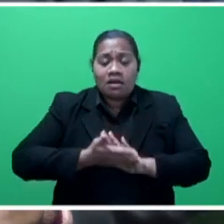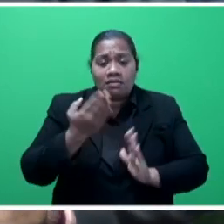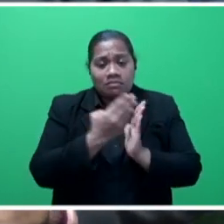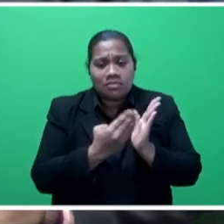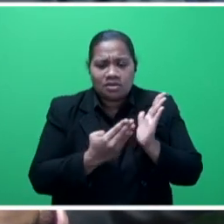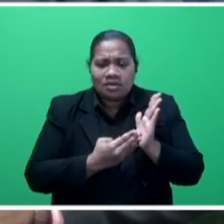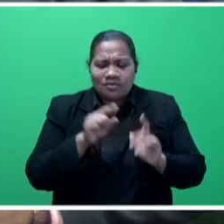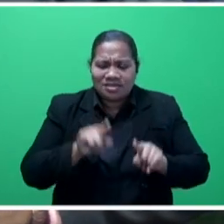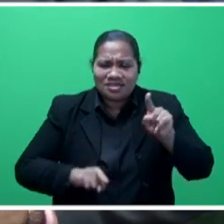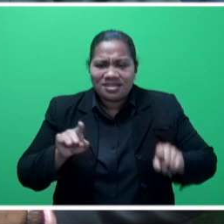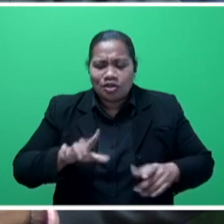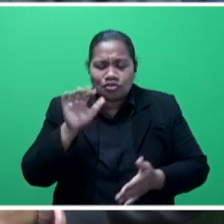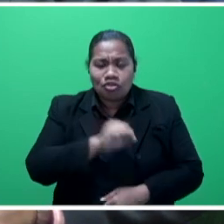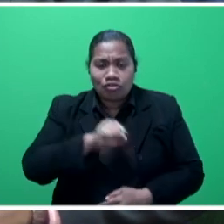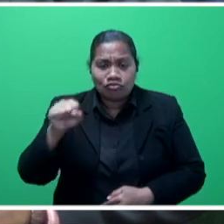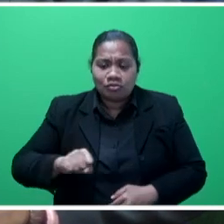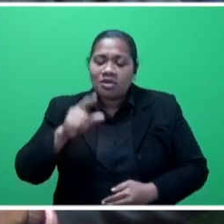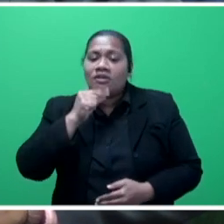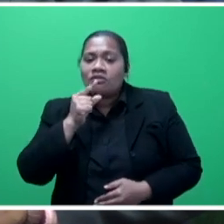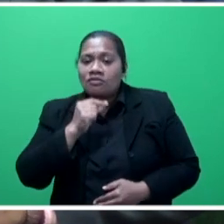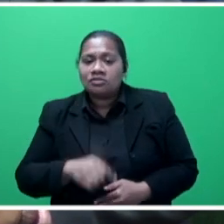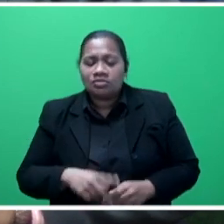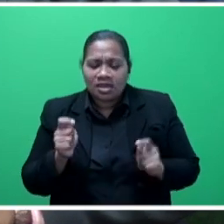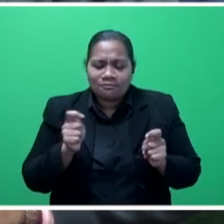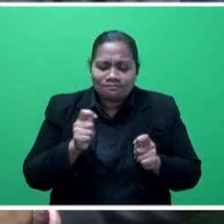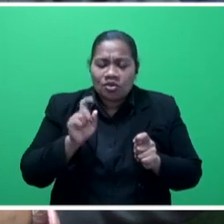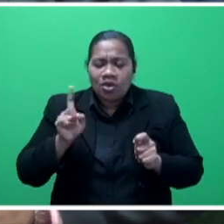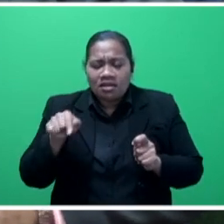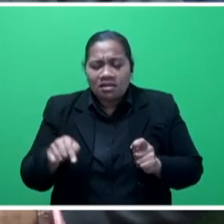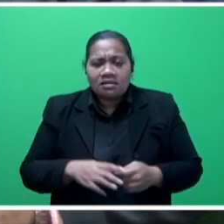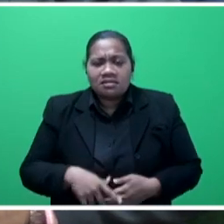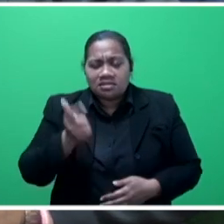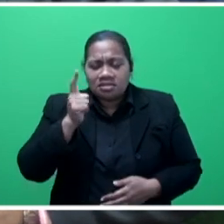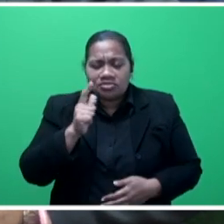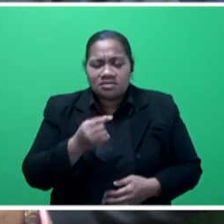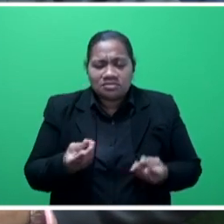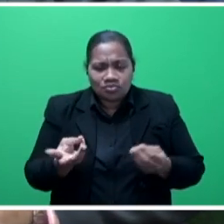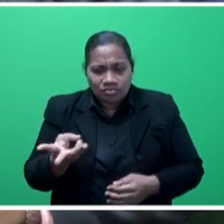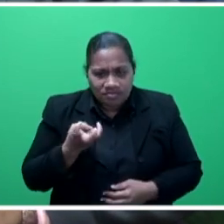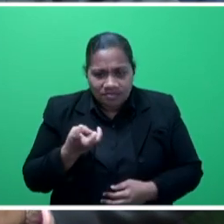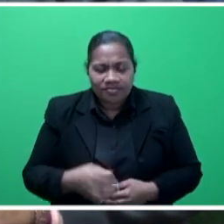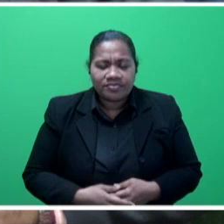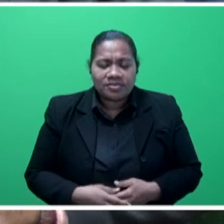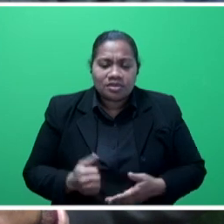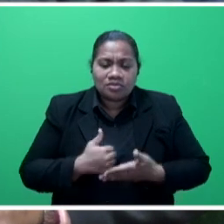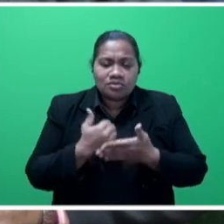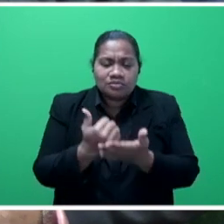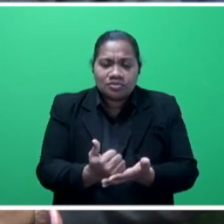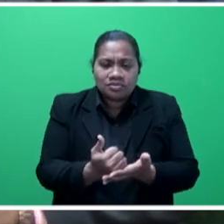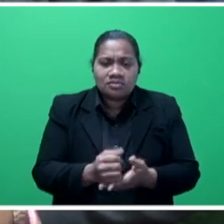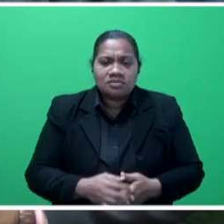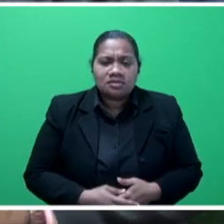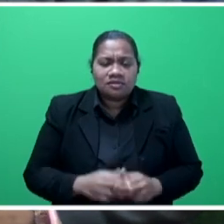scholarships and loans to adjust teacher salary, pay rural allowances, support school infrastructure, and increase transport